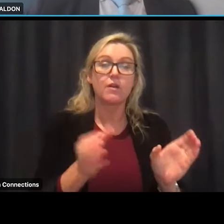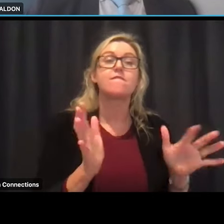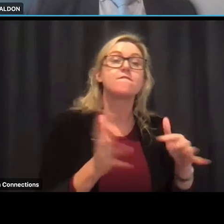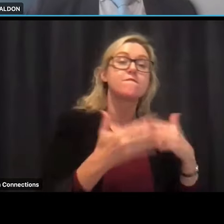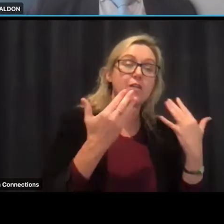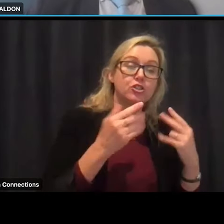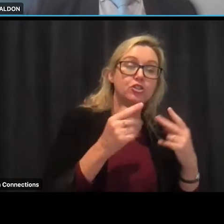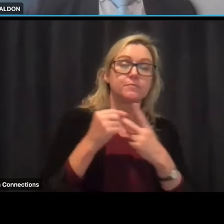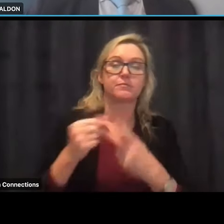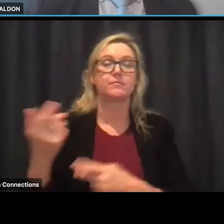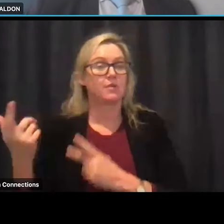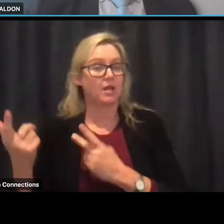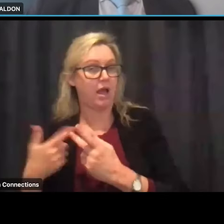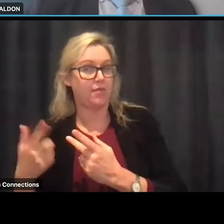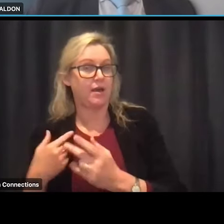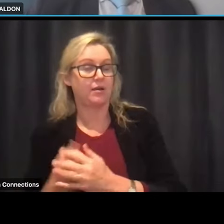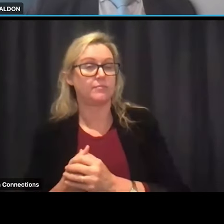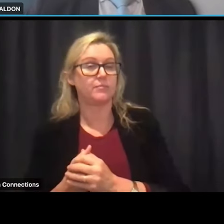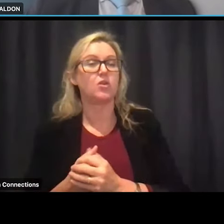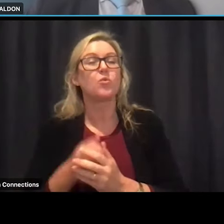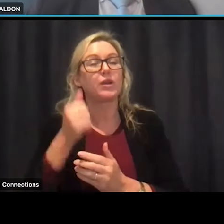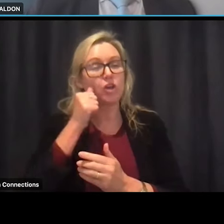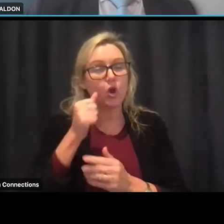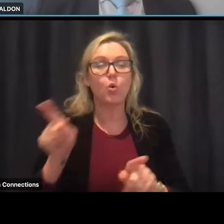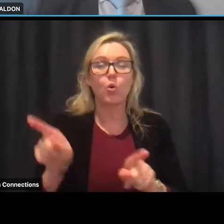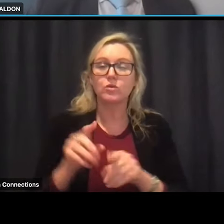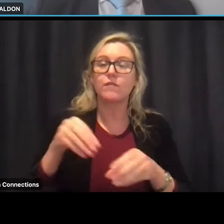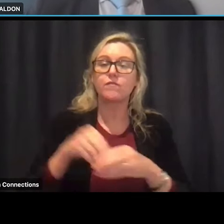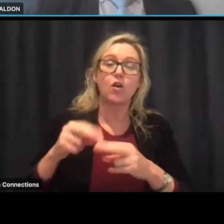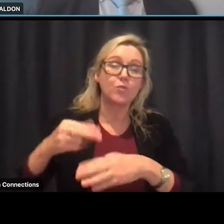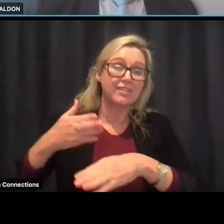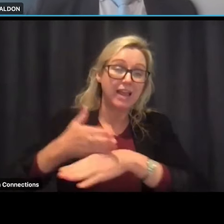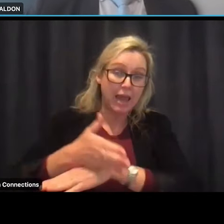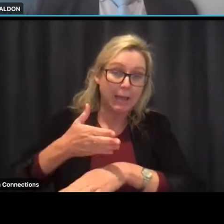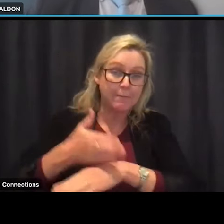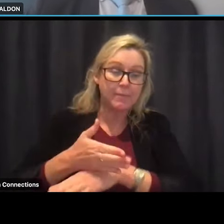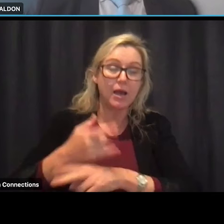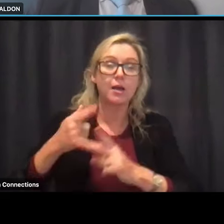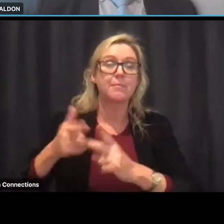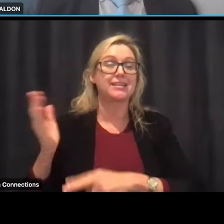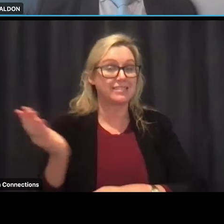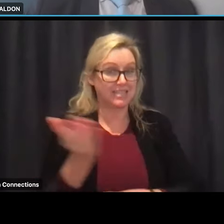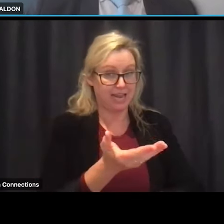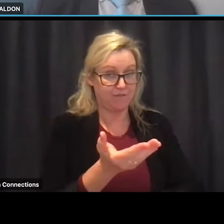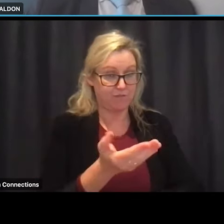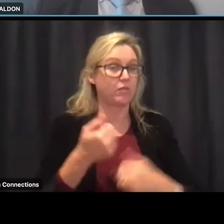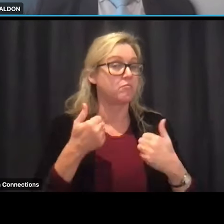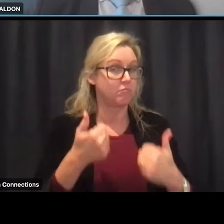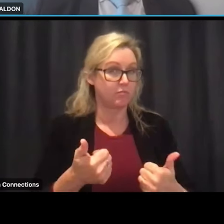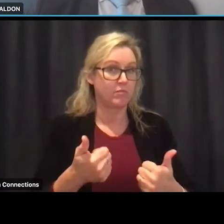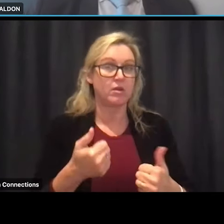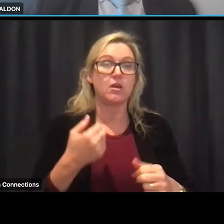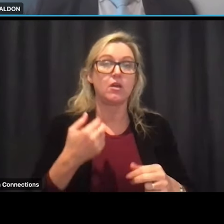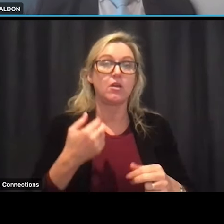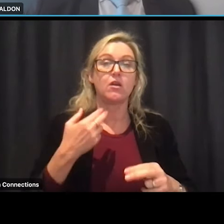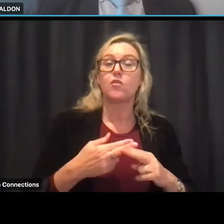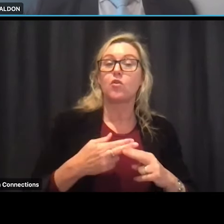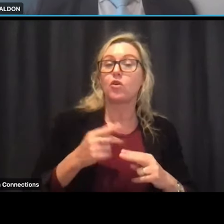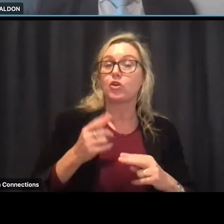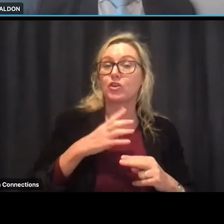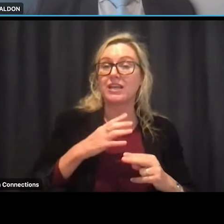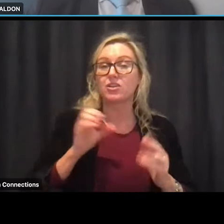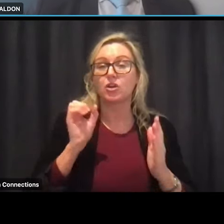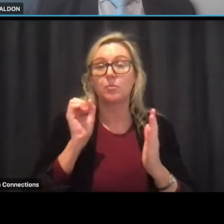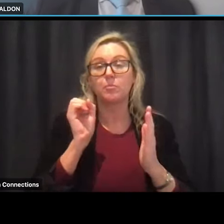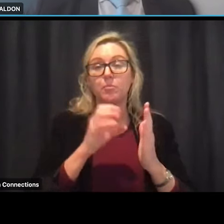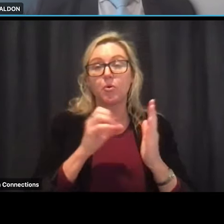that contract costs will include labour and potentially delivery, and we expect that. We do not expect the values entered in food and ingredients